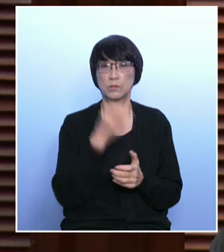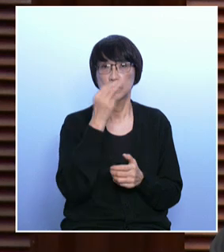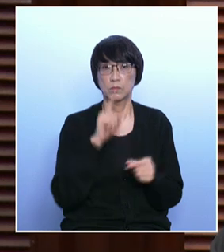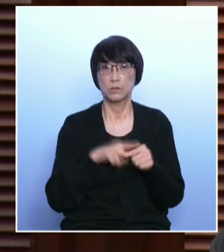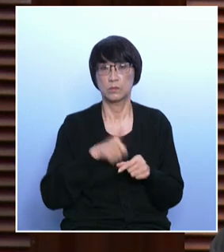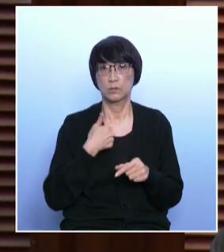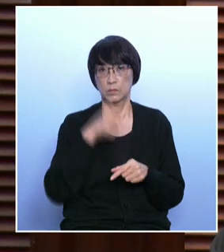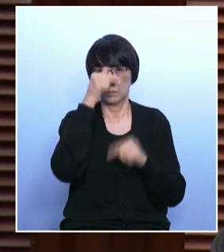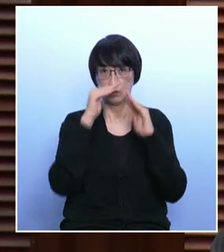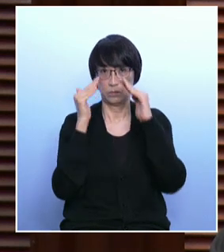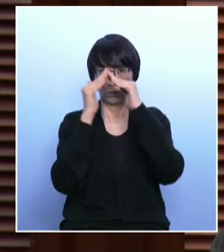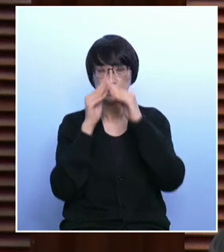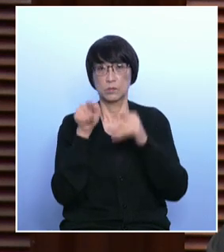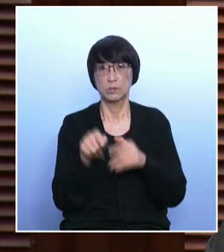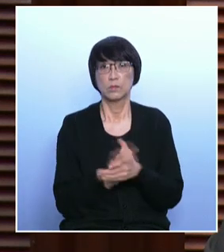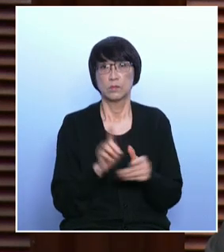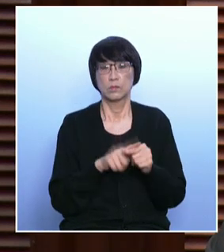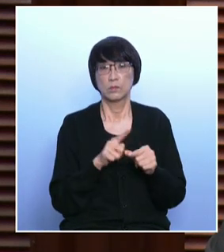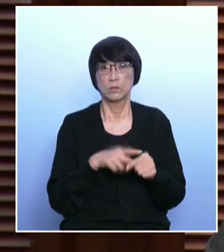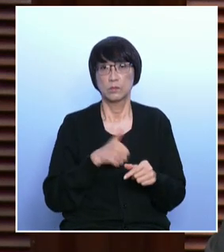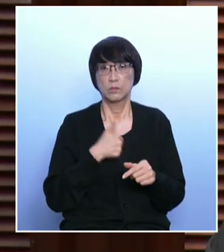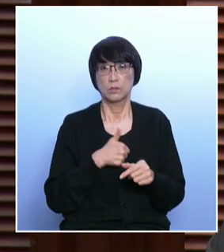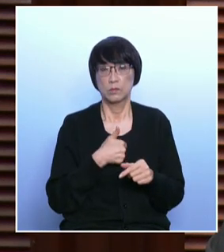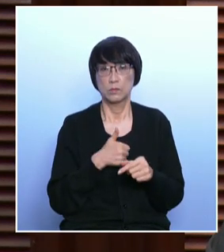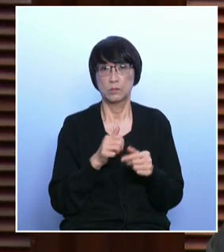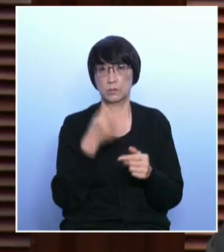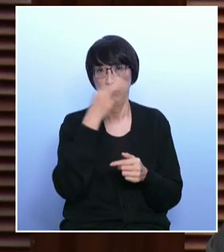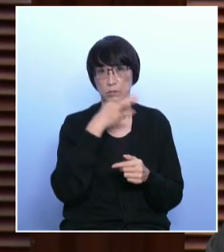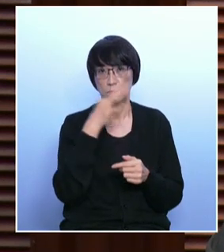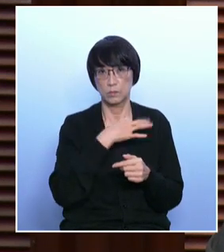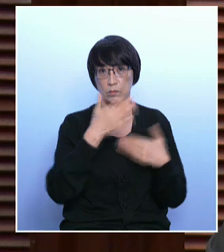education system models to the world. At the same time,